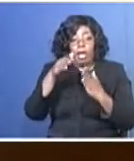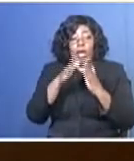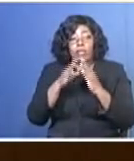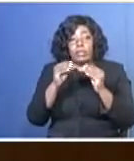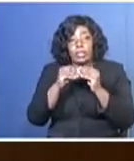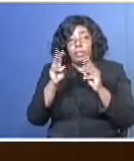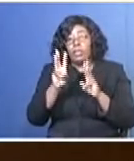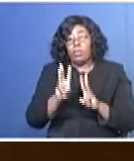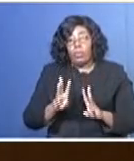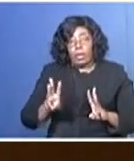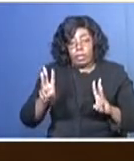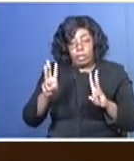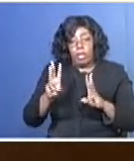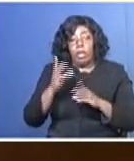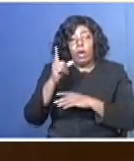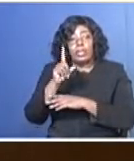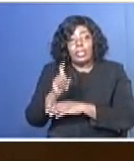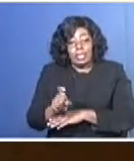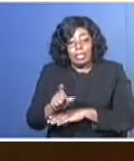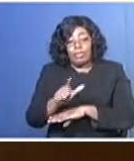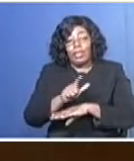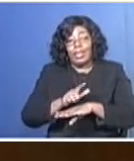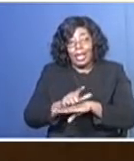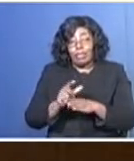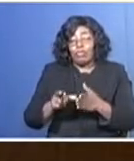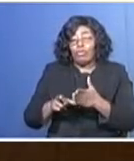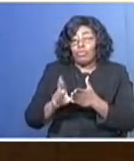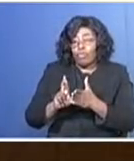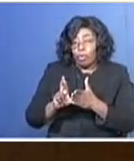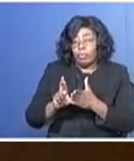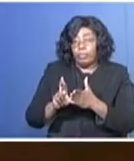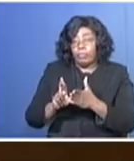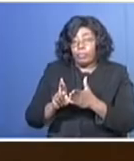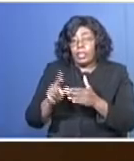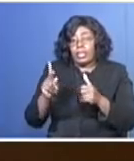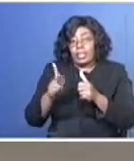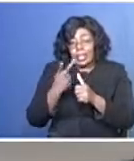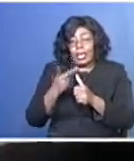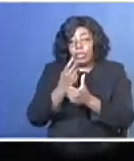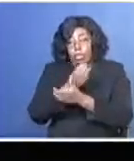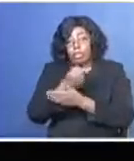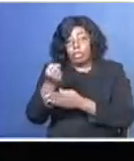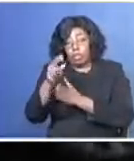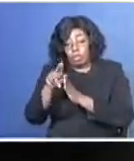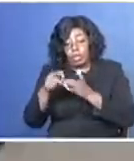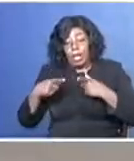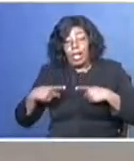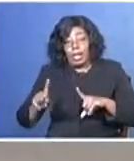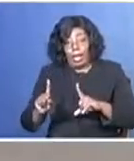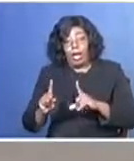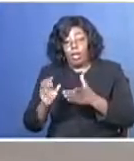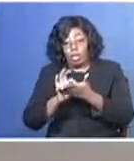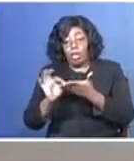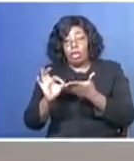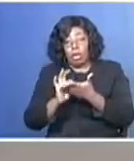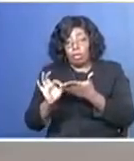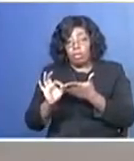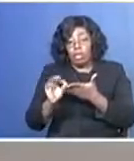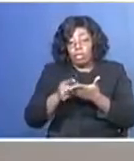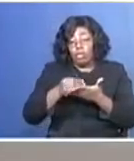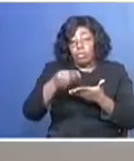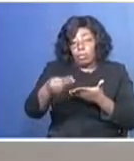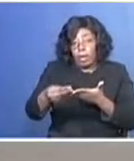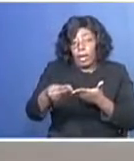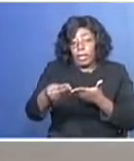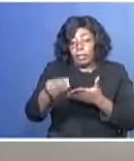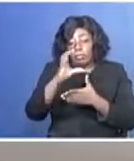Assembly Wednesday on the need for land reform. He was seconding a resolution that would allow the Accountant General to purchase and